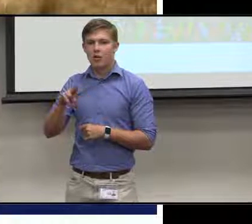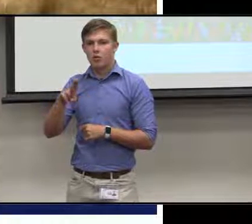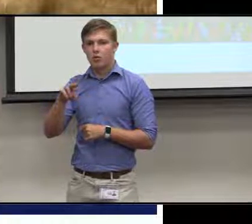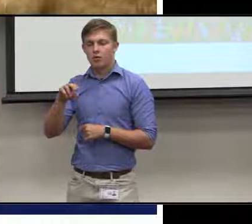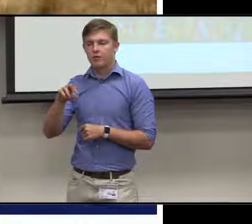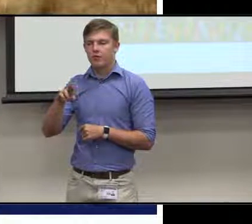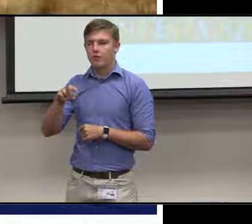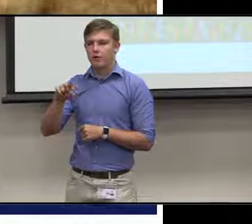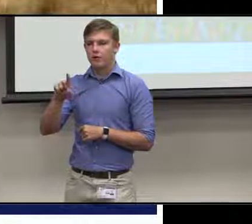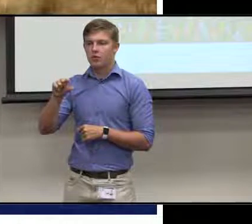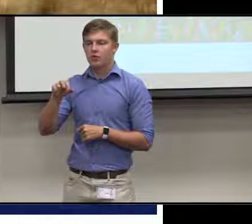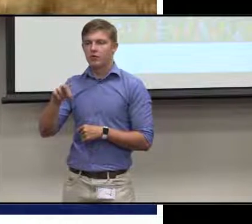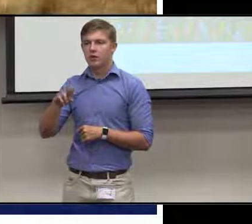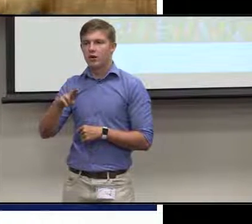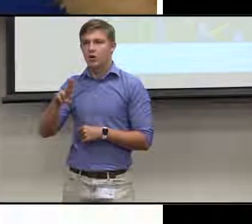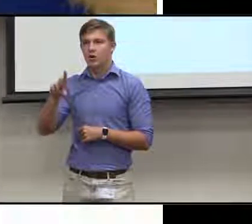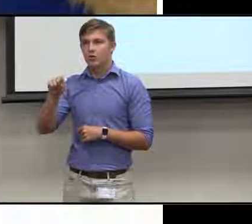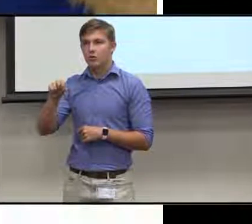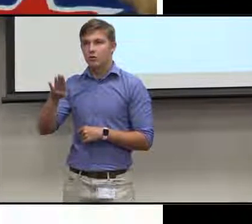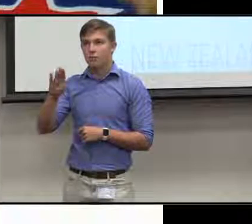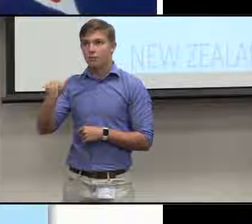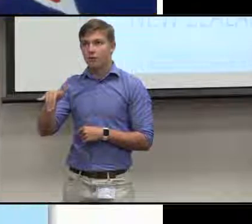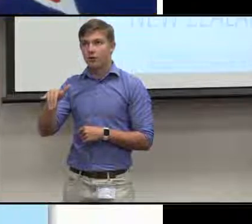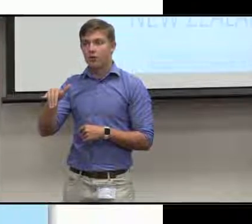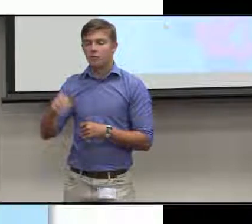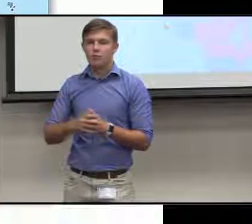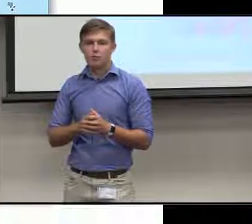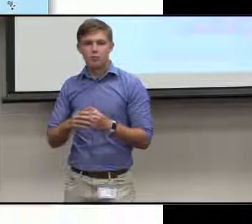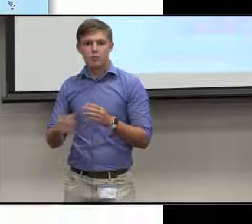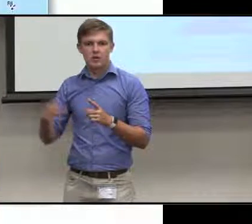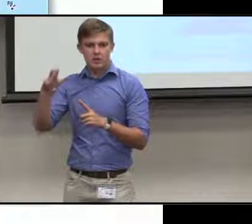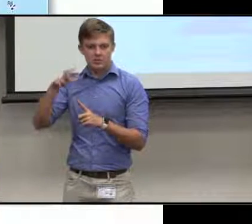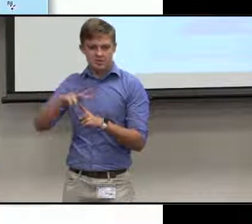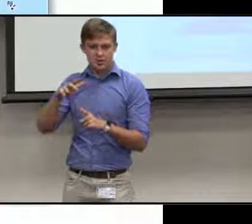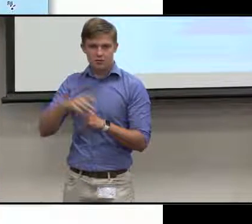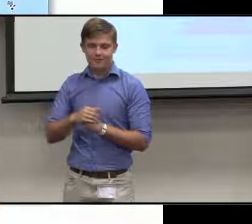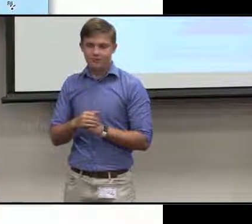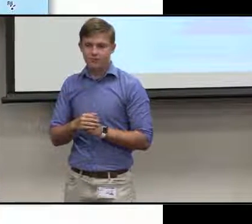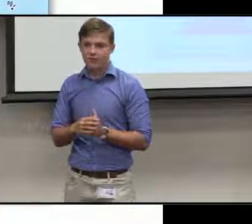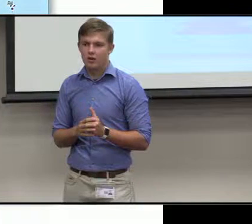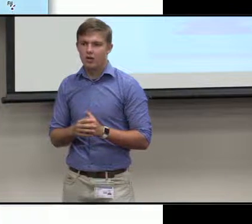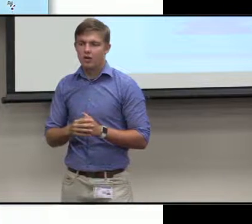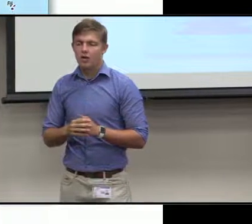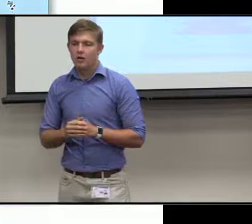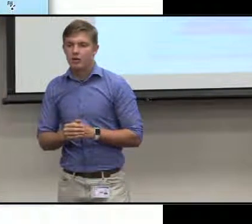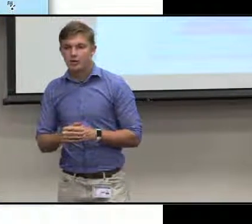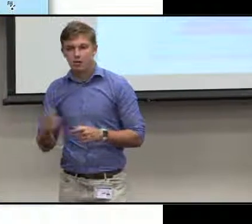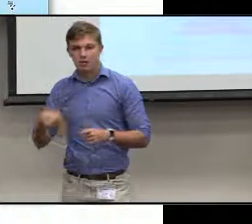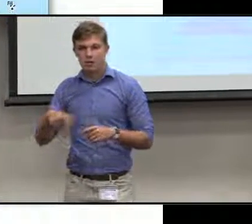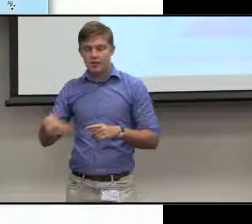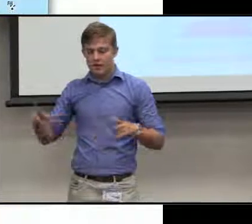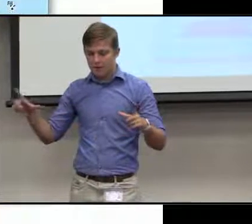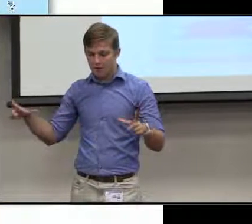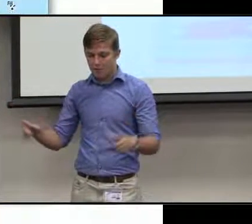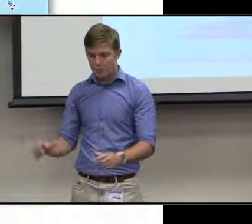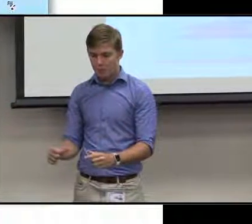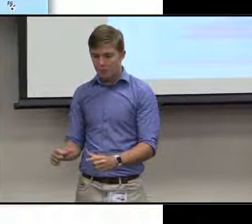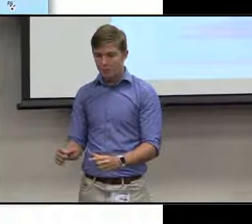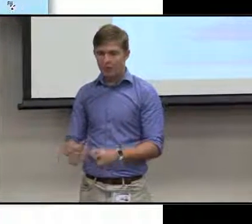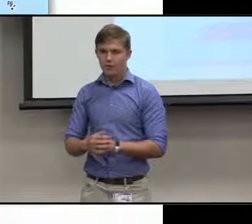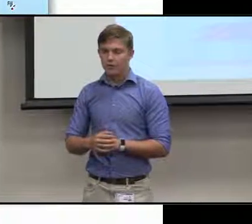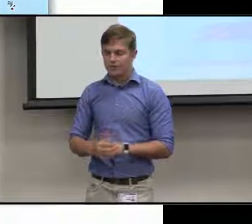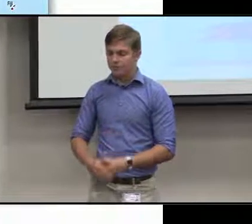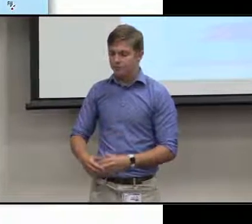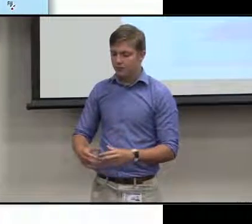at this point in time. I know that irks them. They're small. As you can see down in the lower right-hand corner of this world map, there